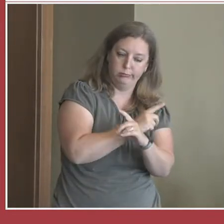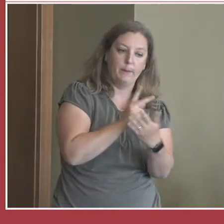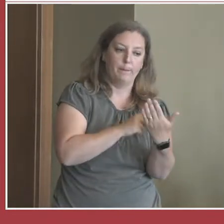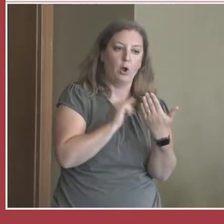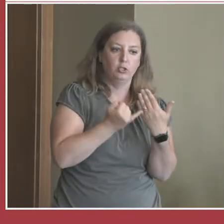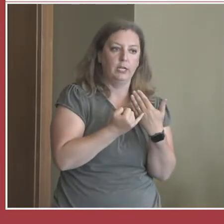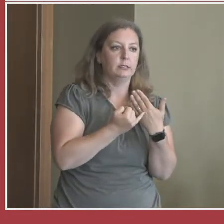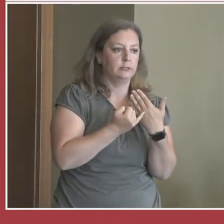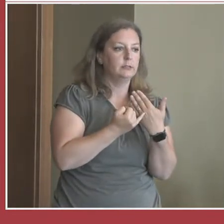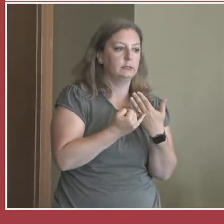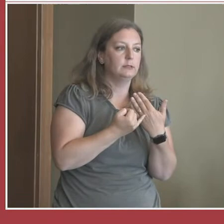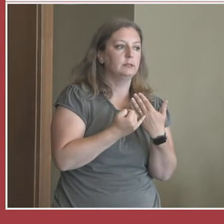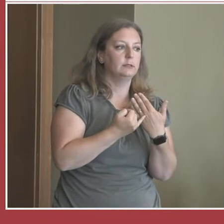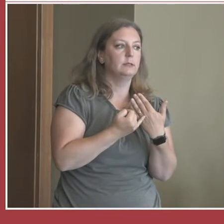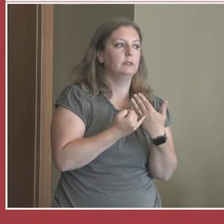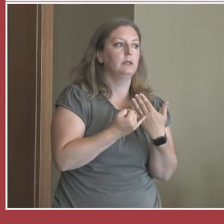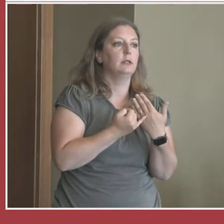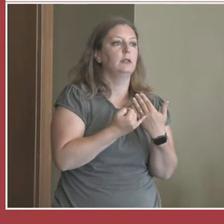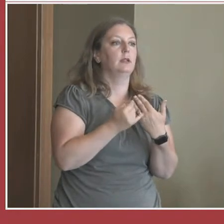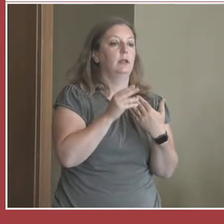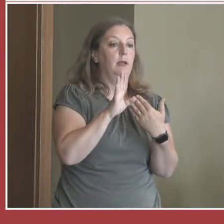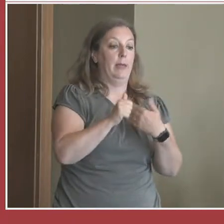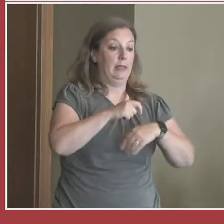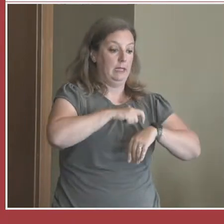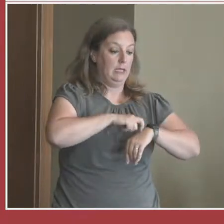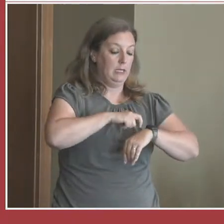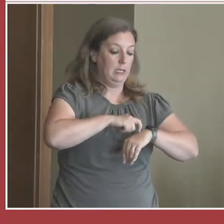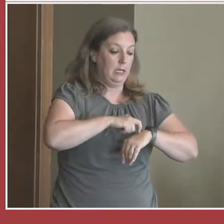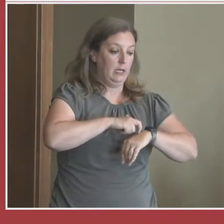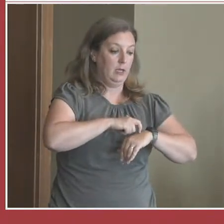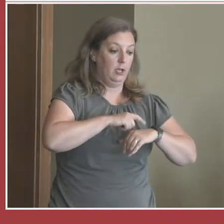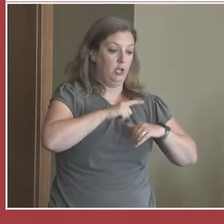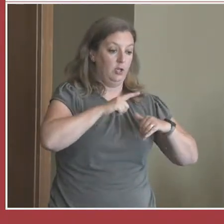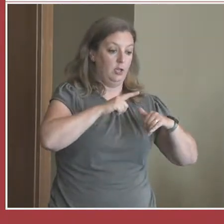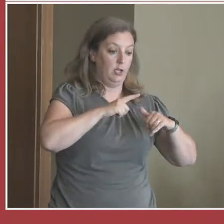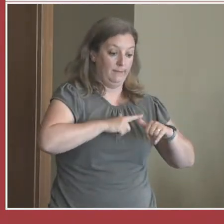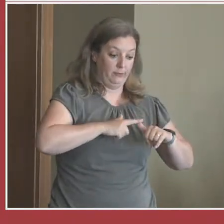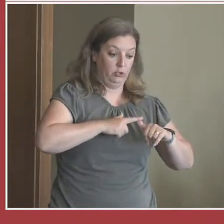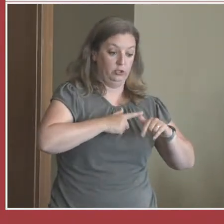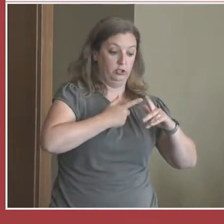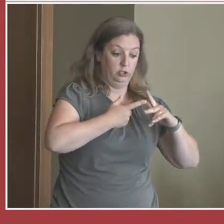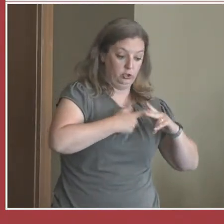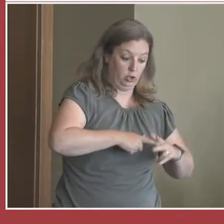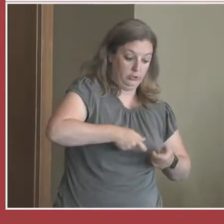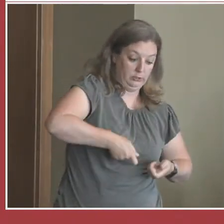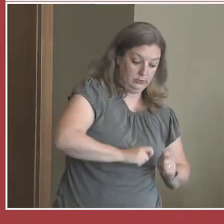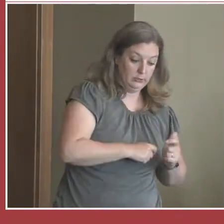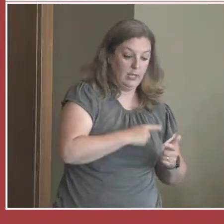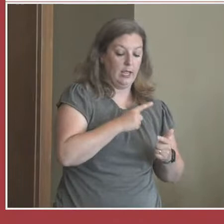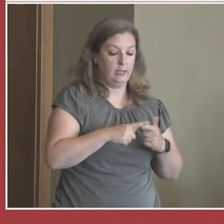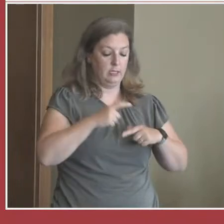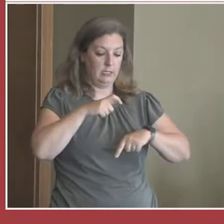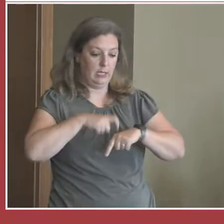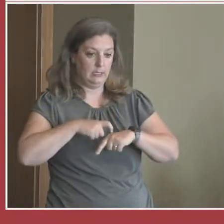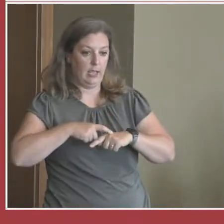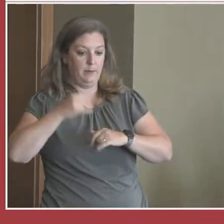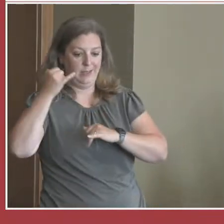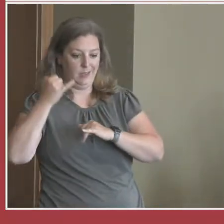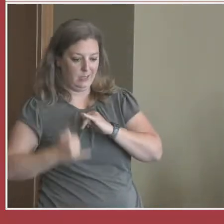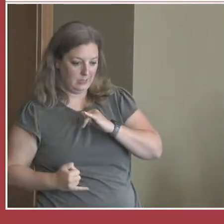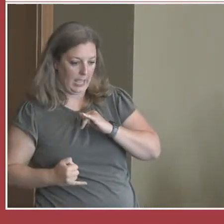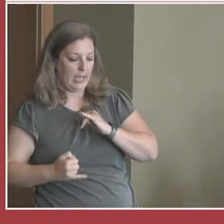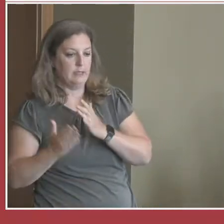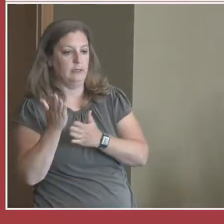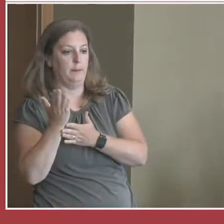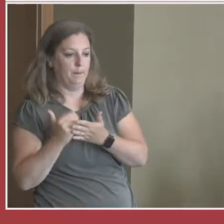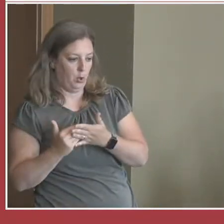because by the time we first put a shovel in the ground to the time that we probably are done with the last aspect of